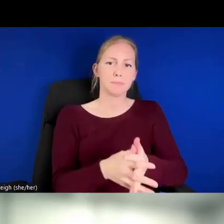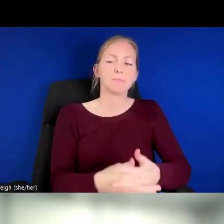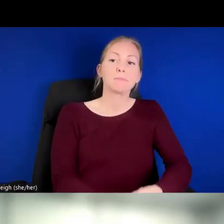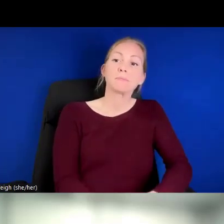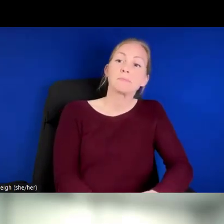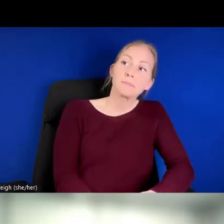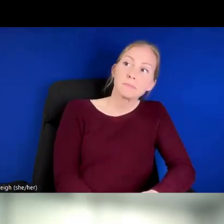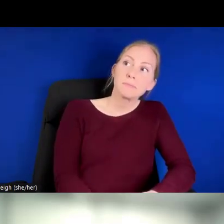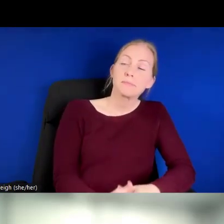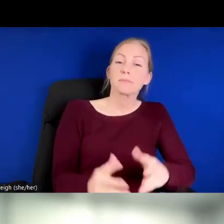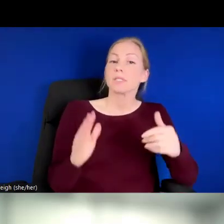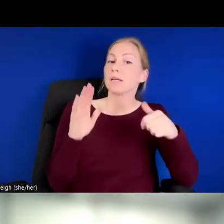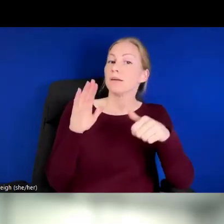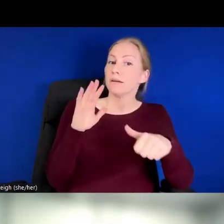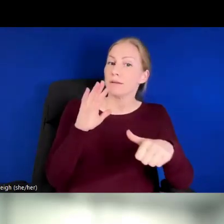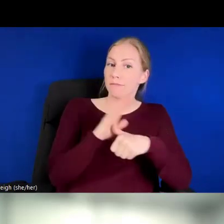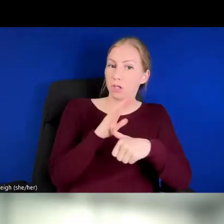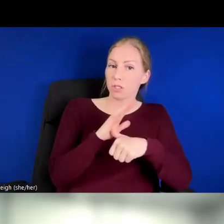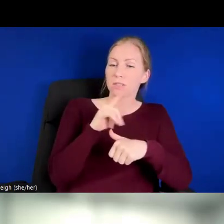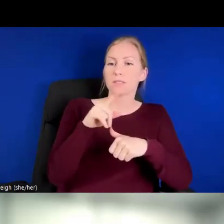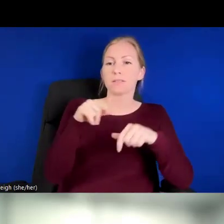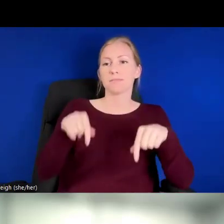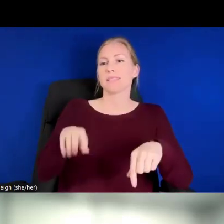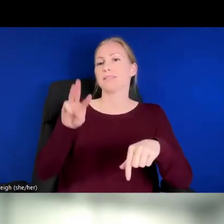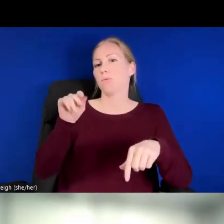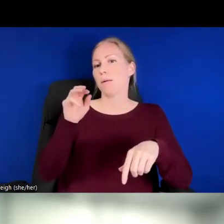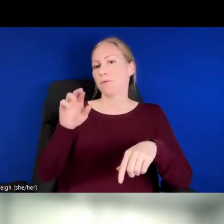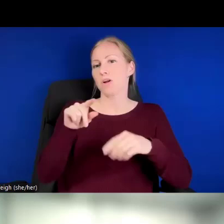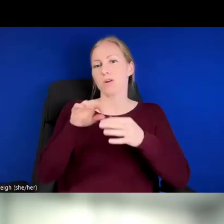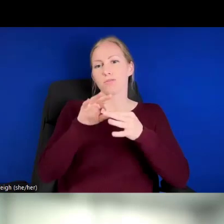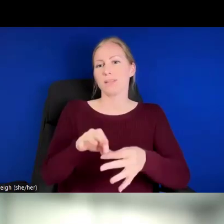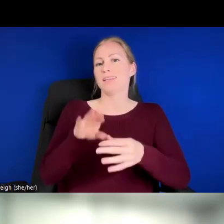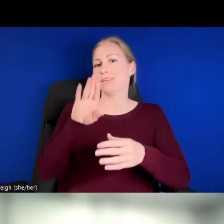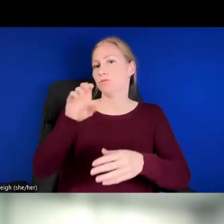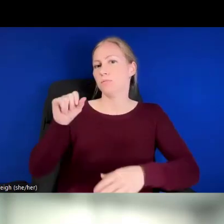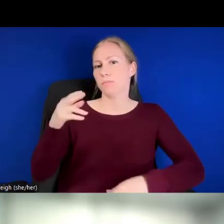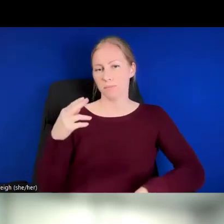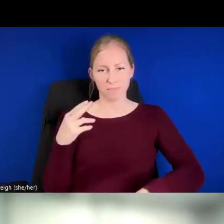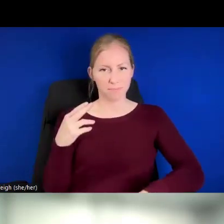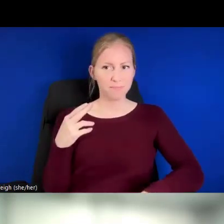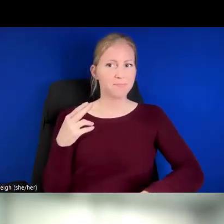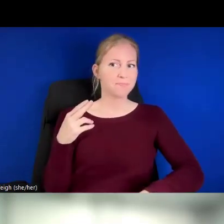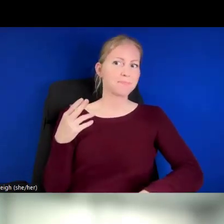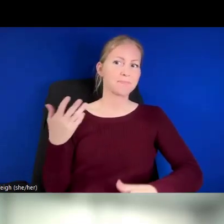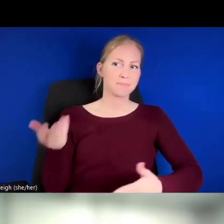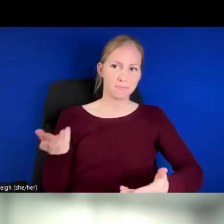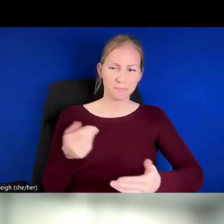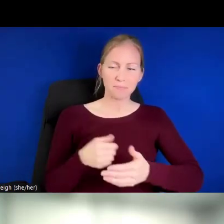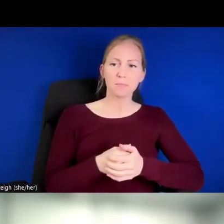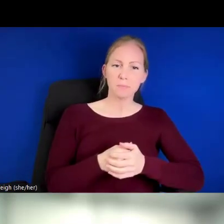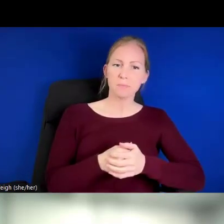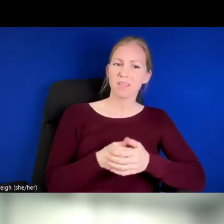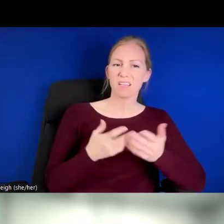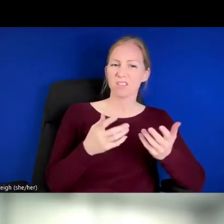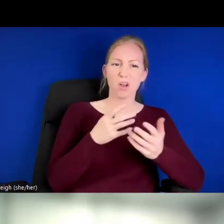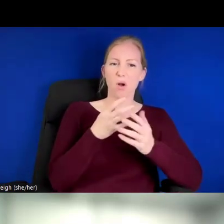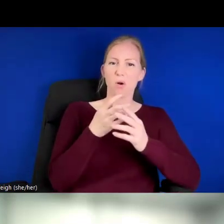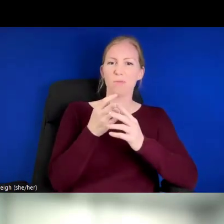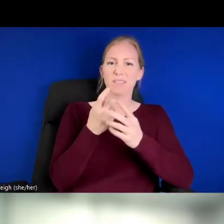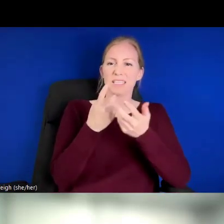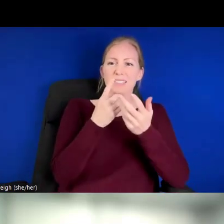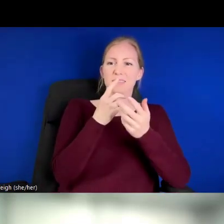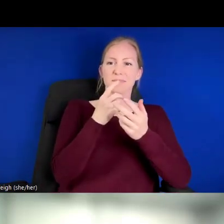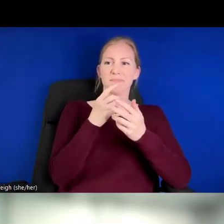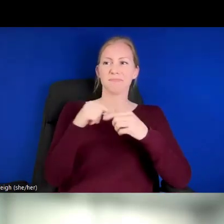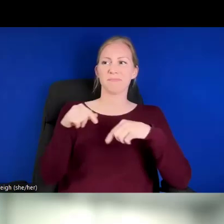Well, first, this is a webinar about Bridgewater State Hospital. So it's not really the forum